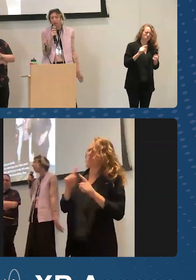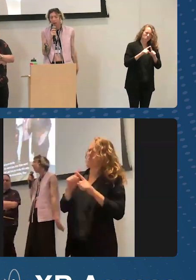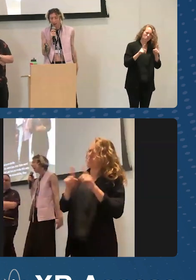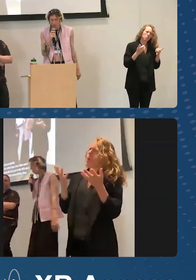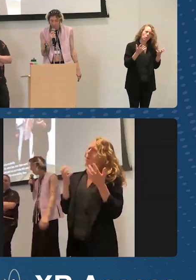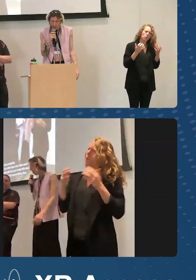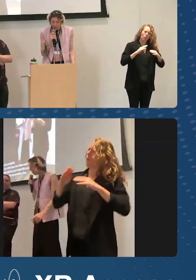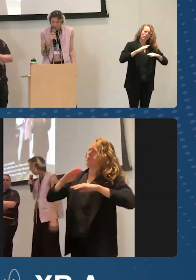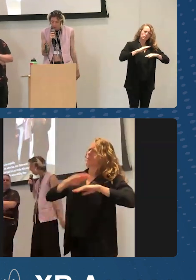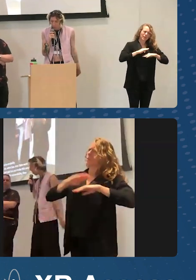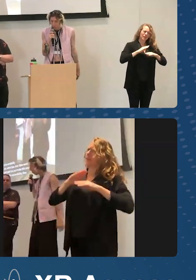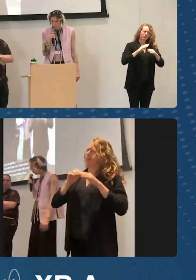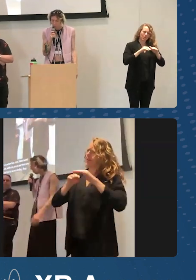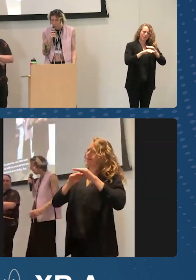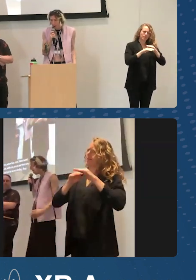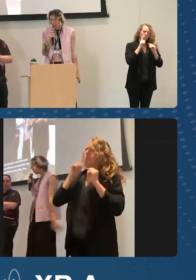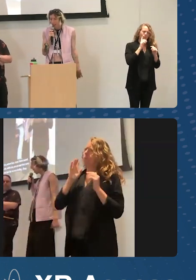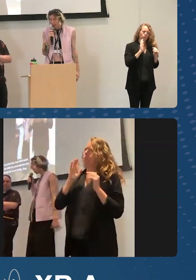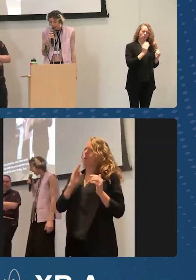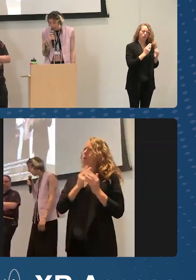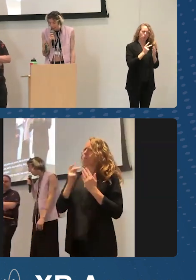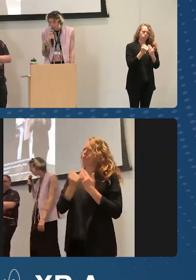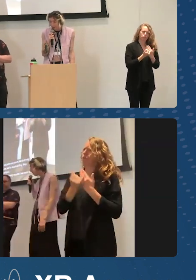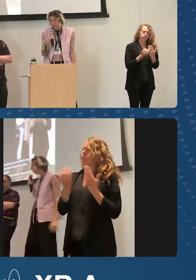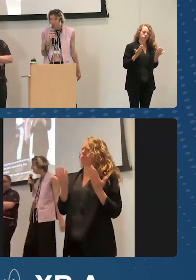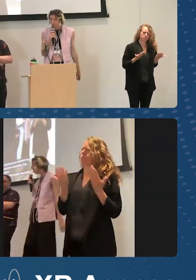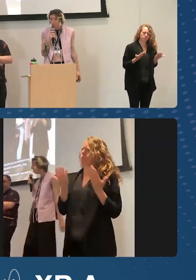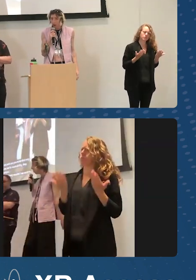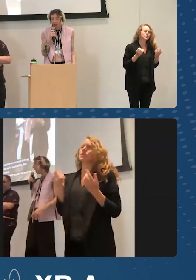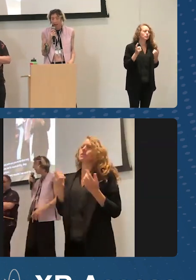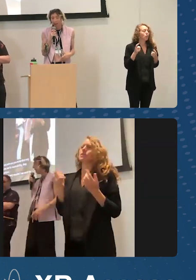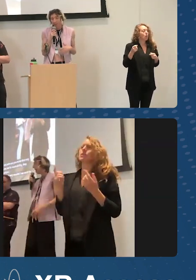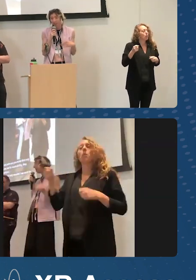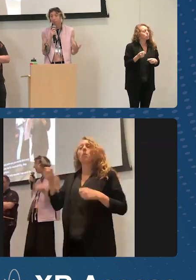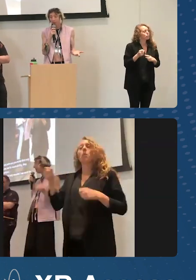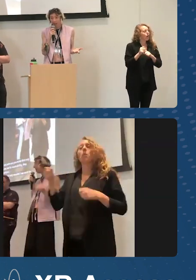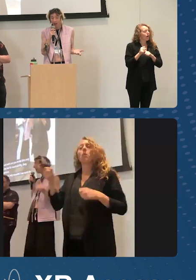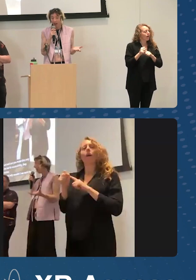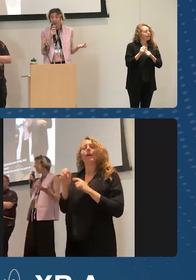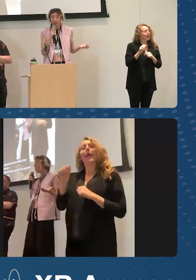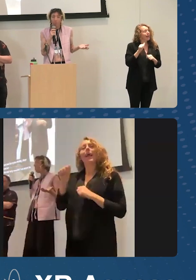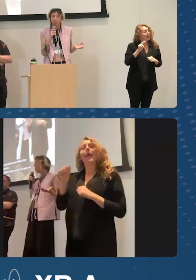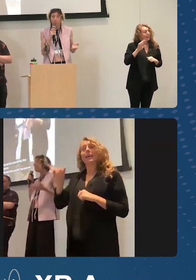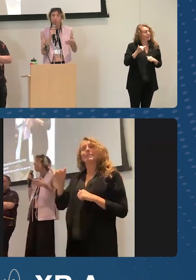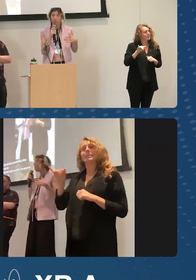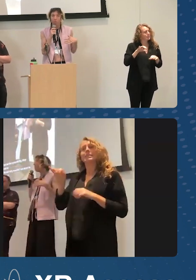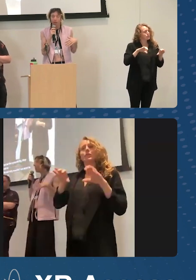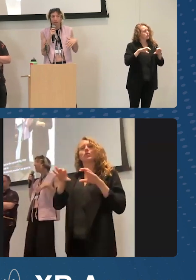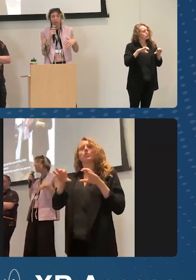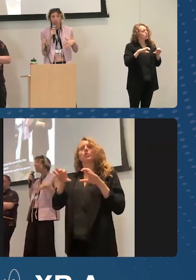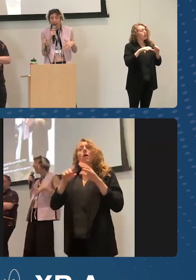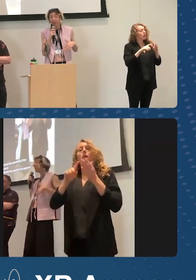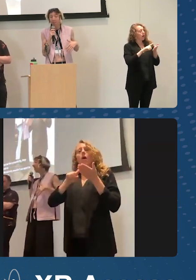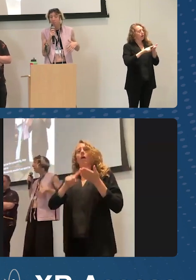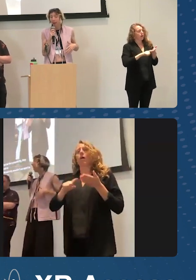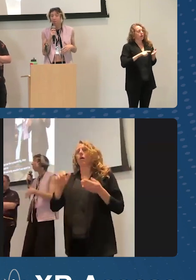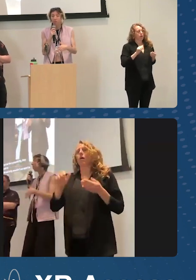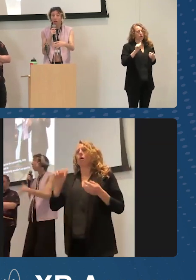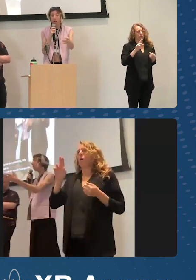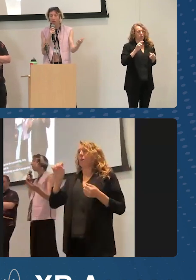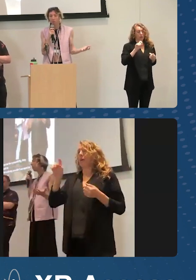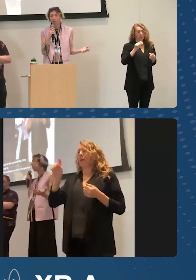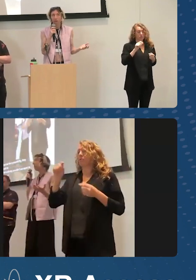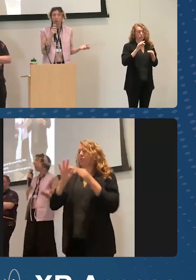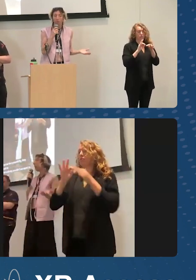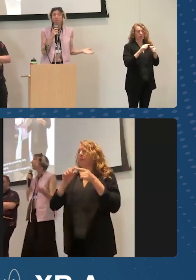that? And so we brought in Andy to do an accessibility audit, and we formed an access